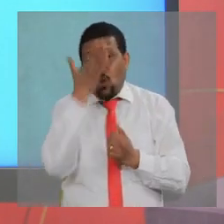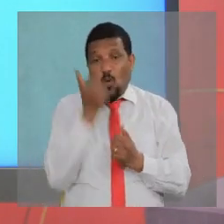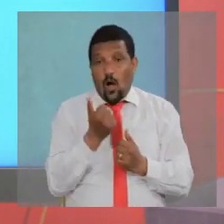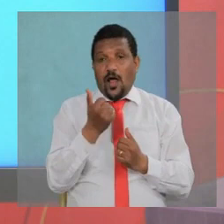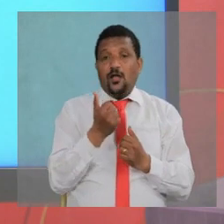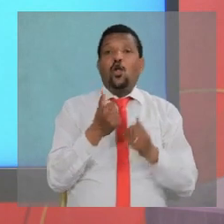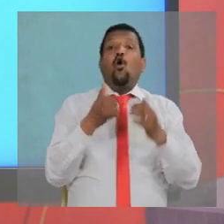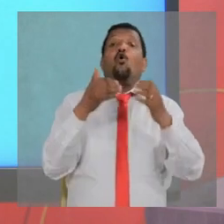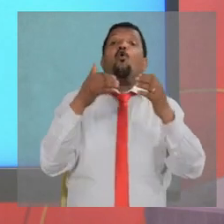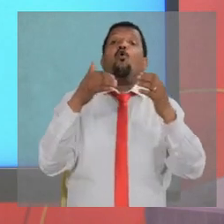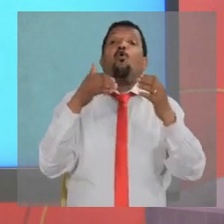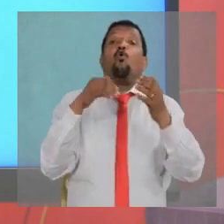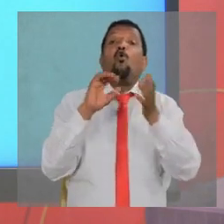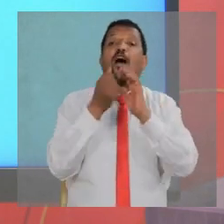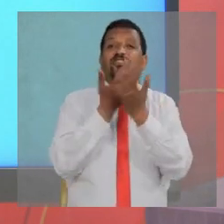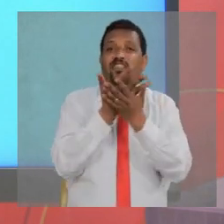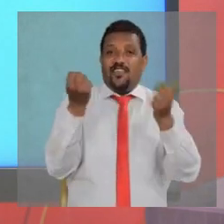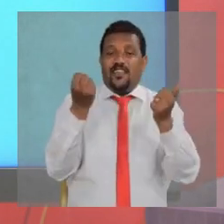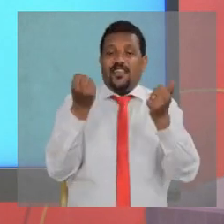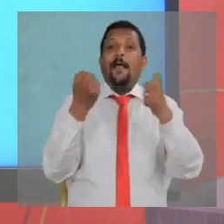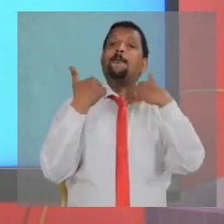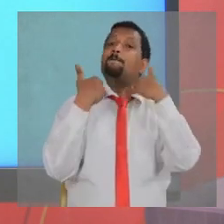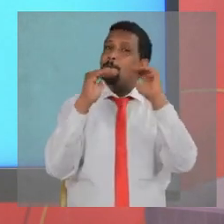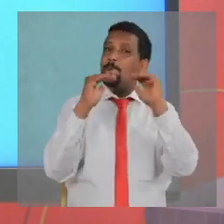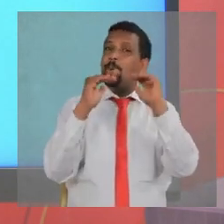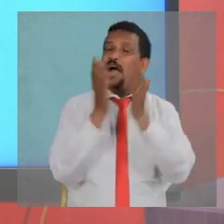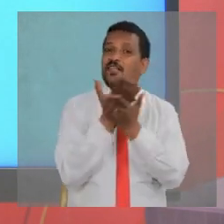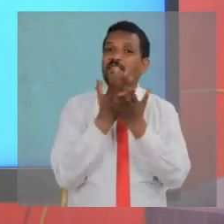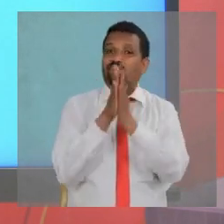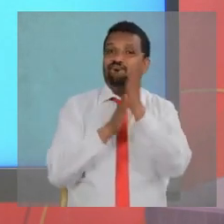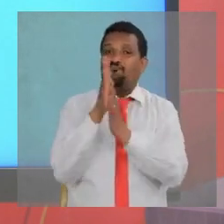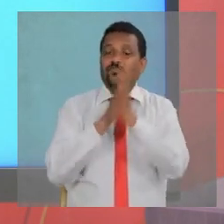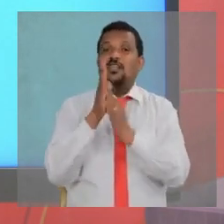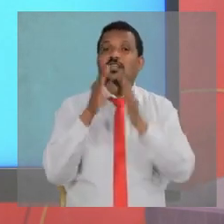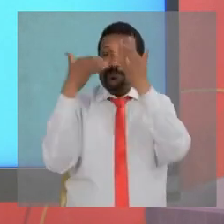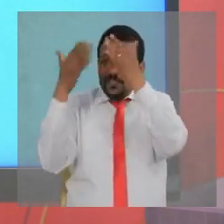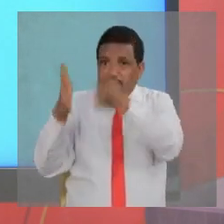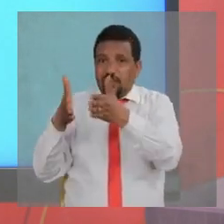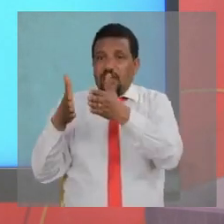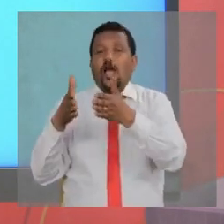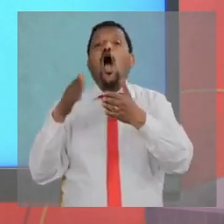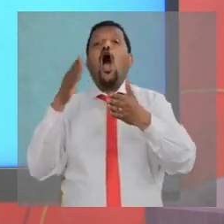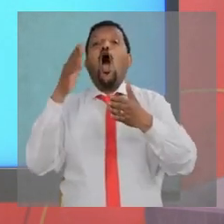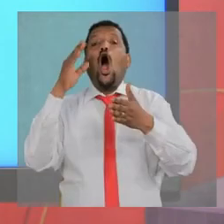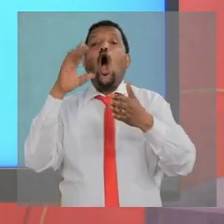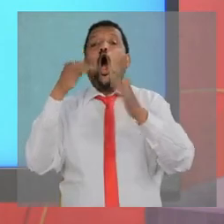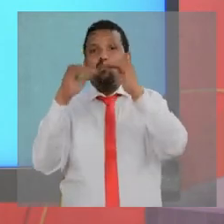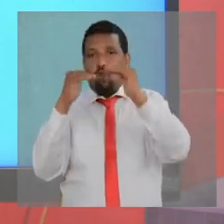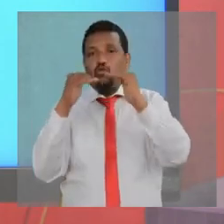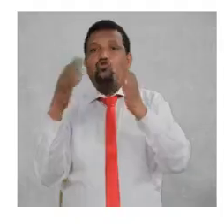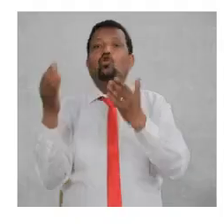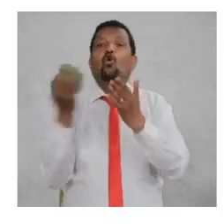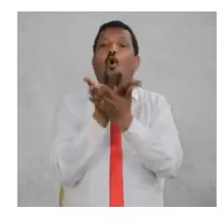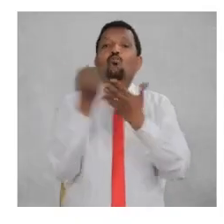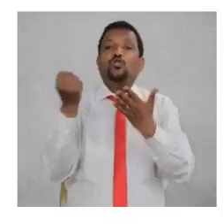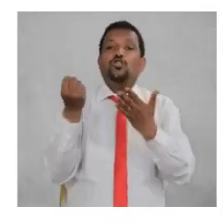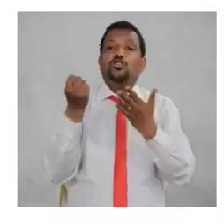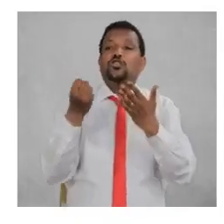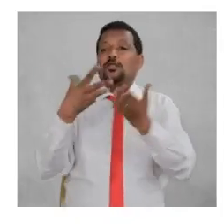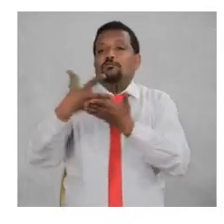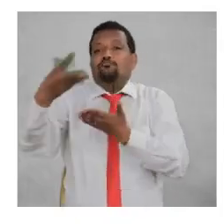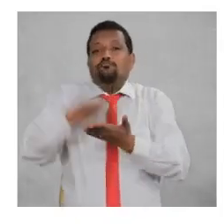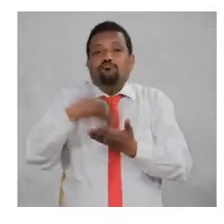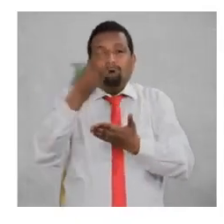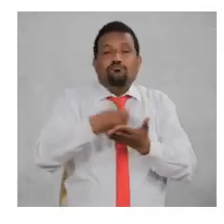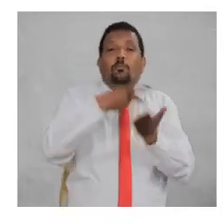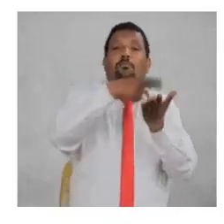quantity demand refers to a specific amount of a commodity that buyers are willing and able to buy at a specific